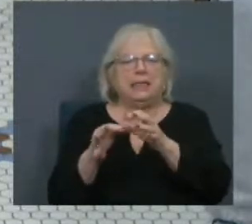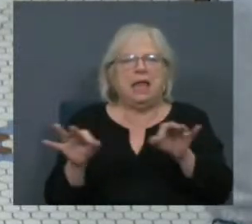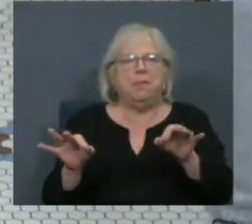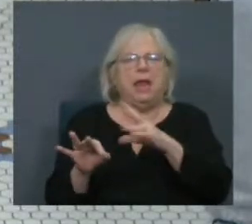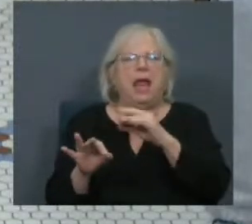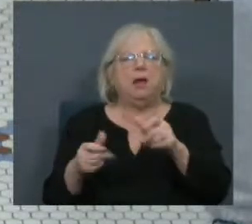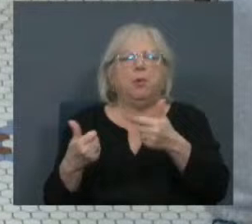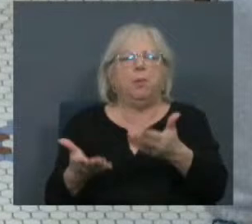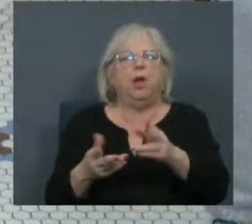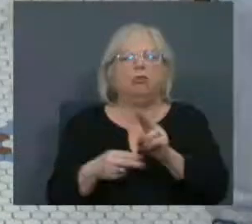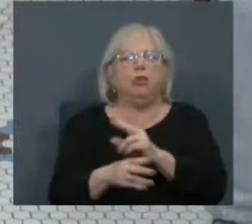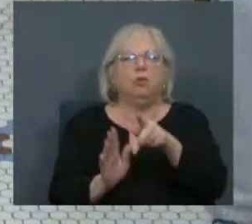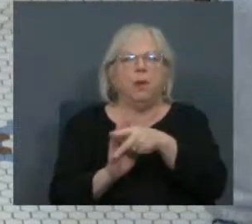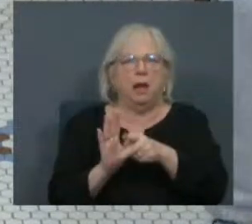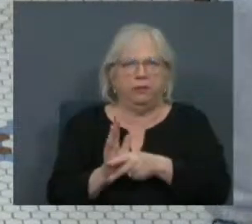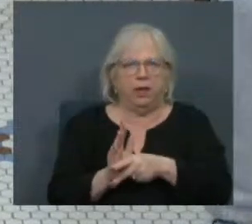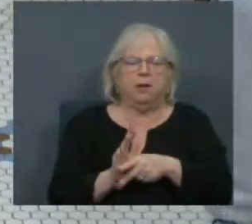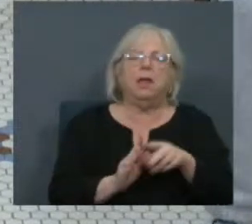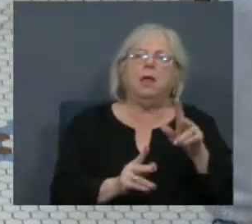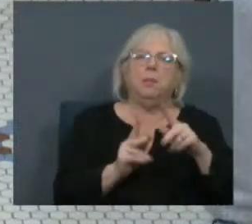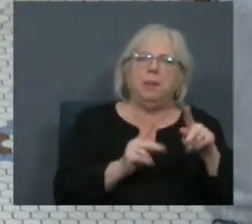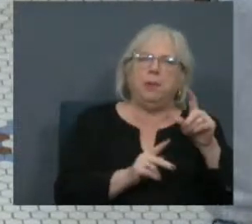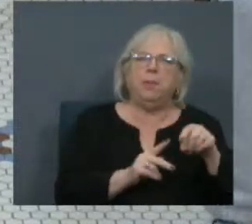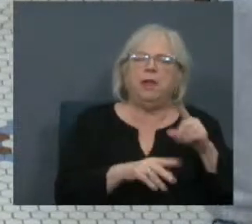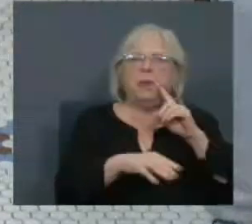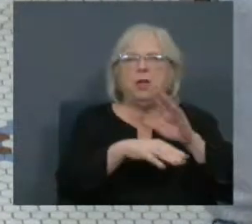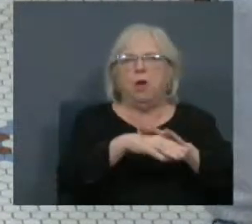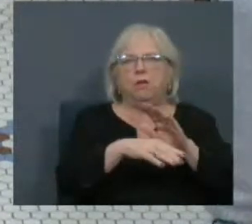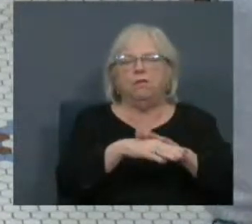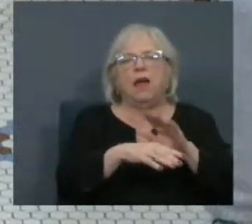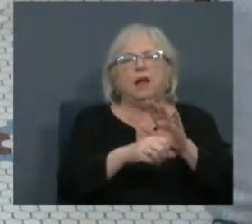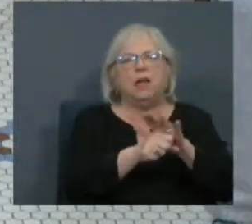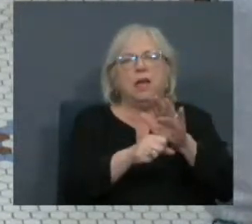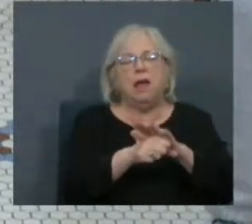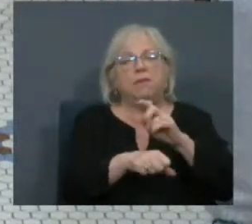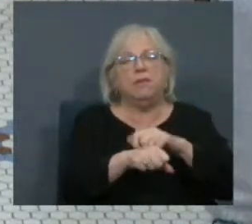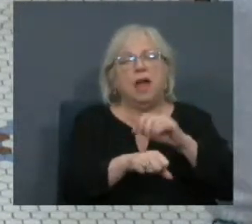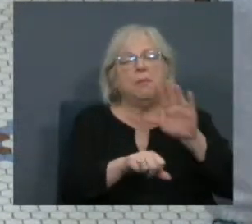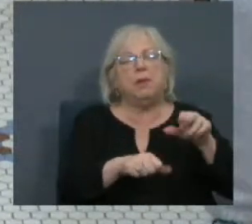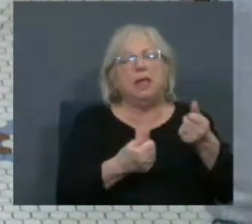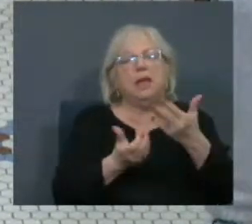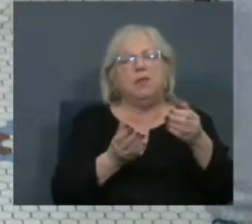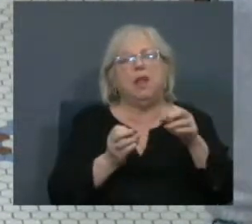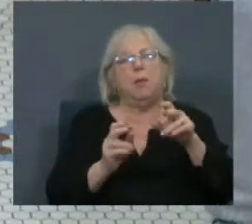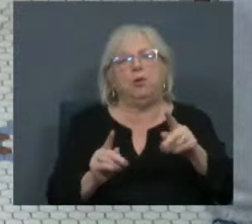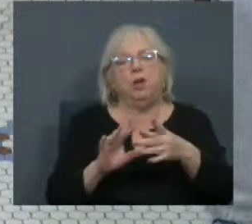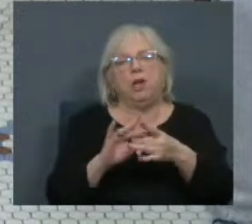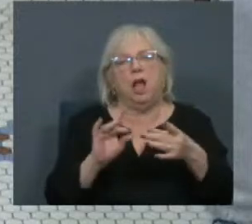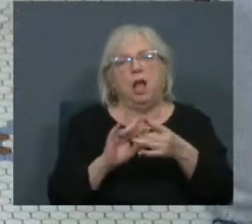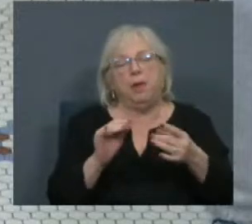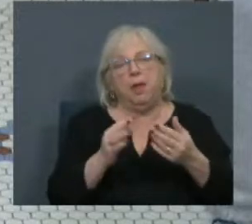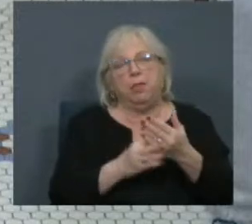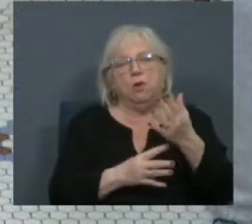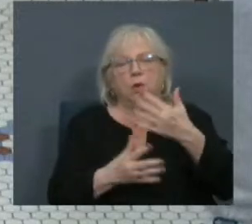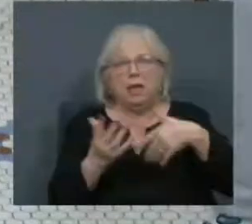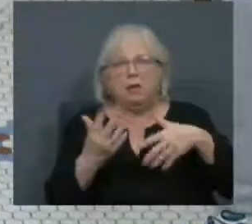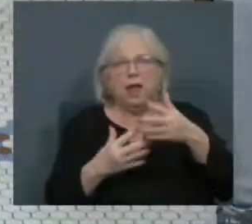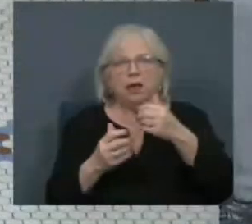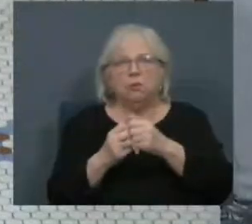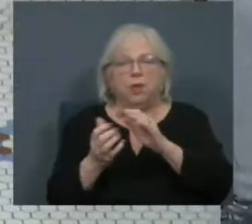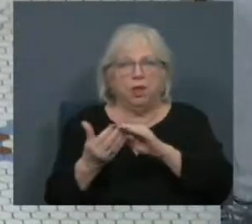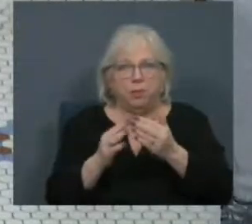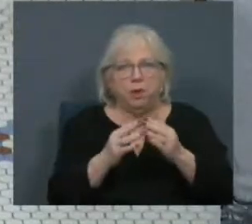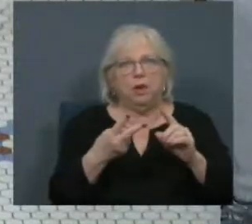use policy. The public must be notified within ample time and given an opportunity to comment, first through engagement in the community,